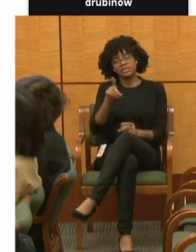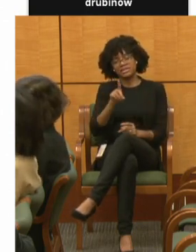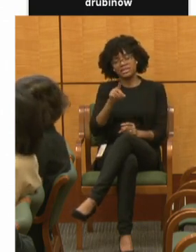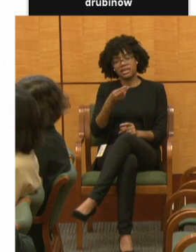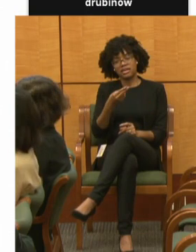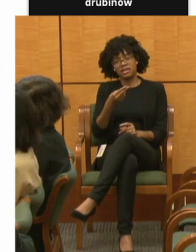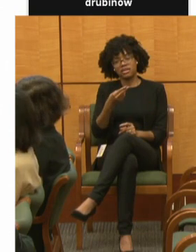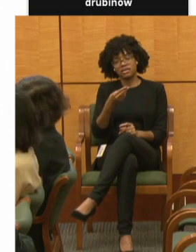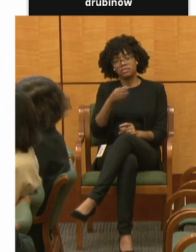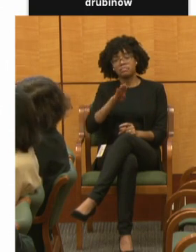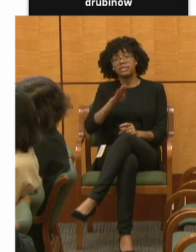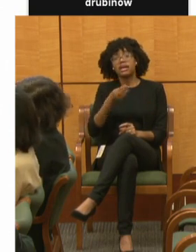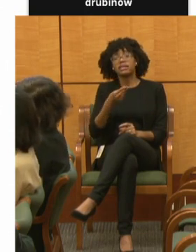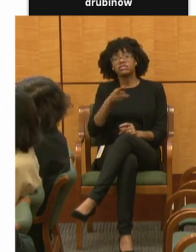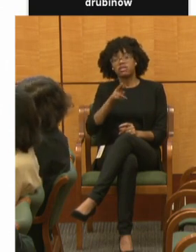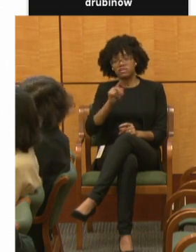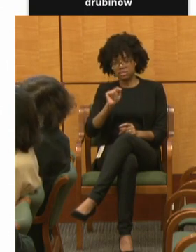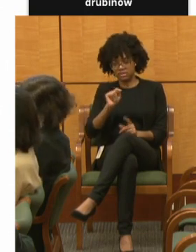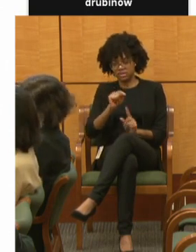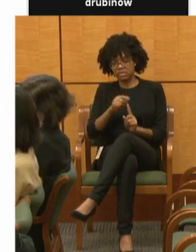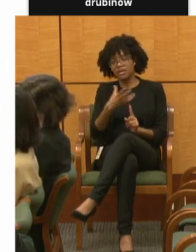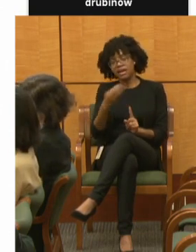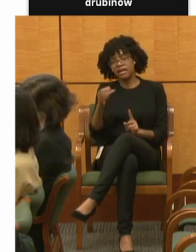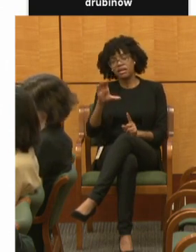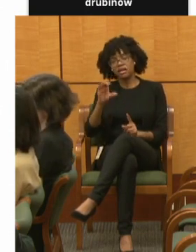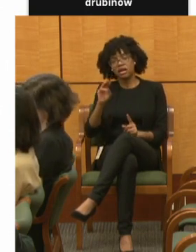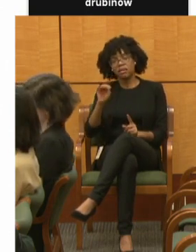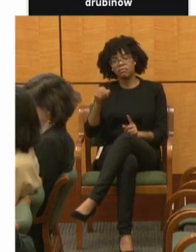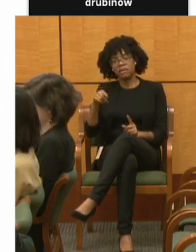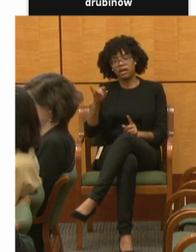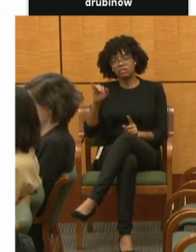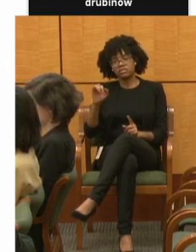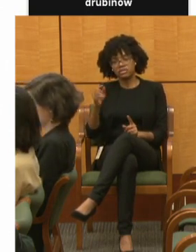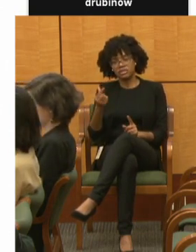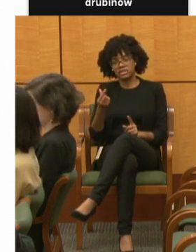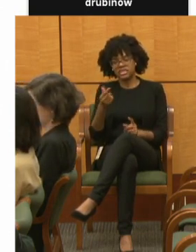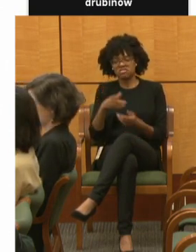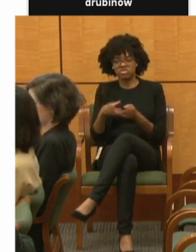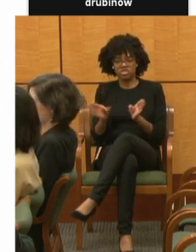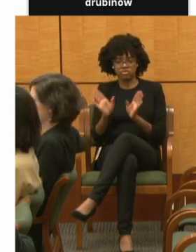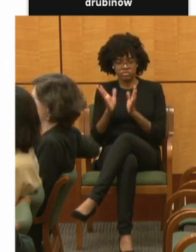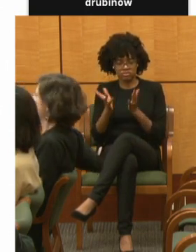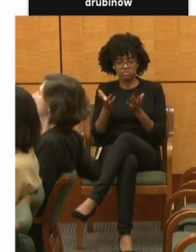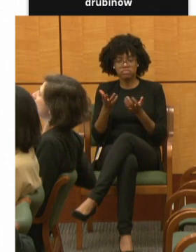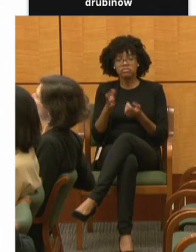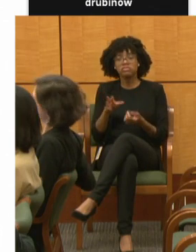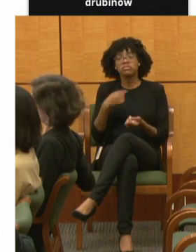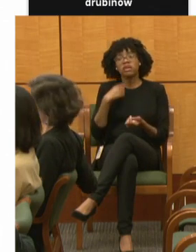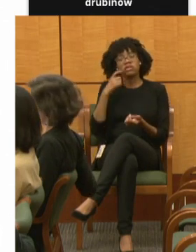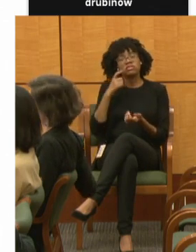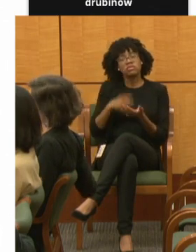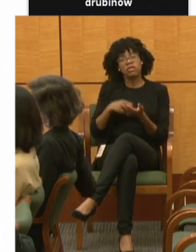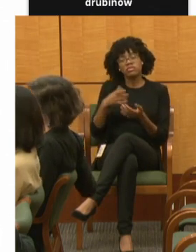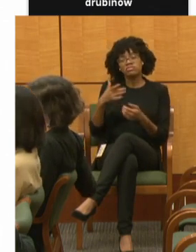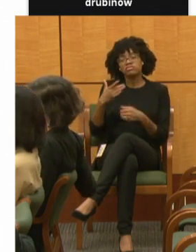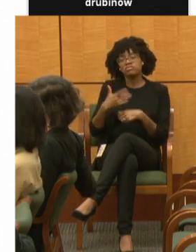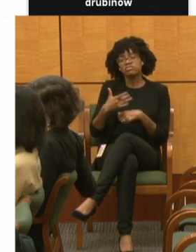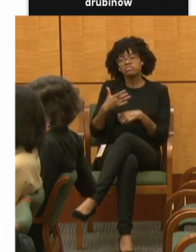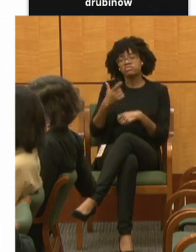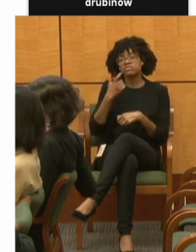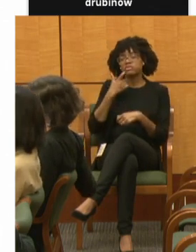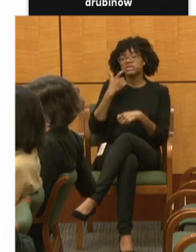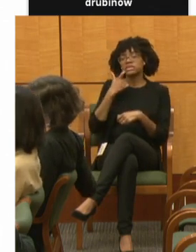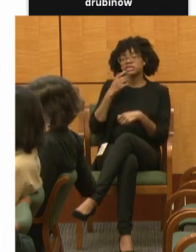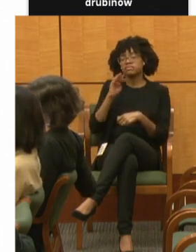compounding generally, and as well as address some further discussion topics that did come up during the previous meeting in March of